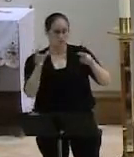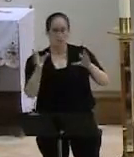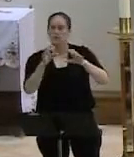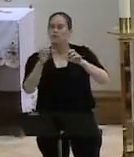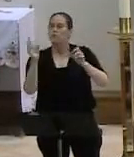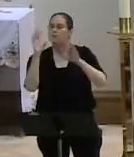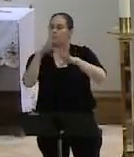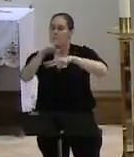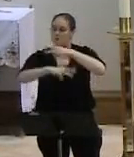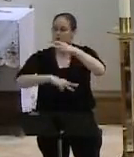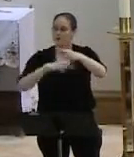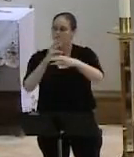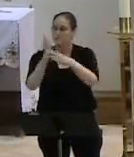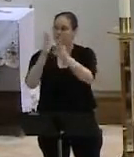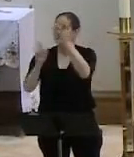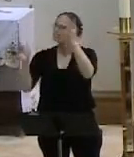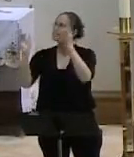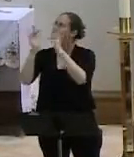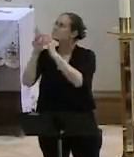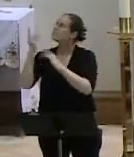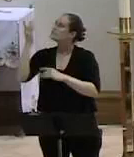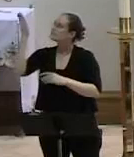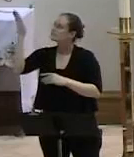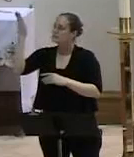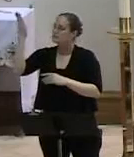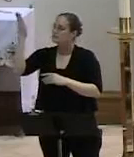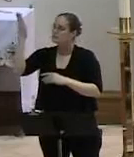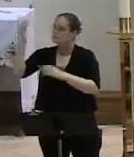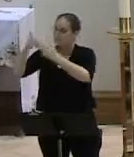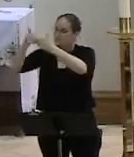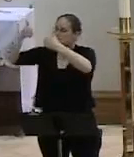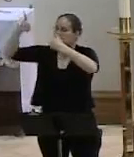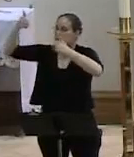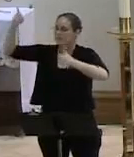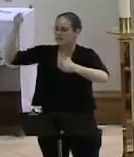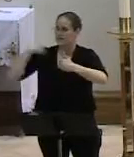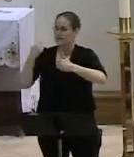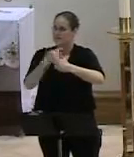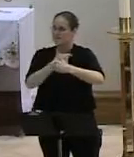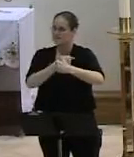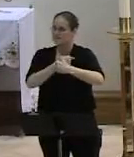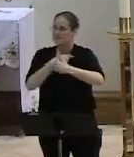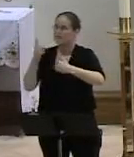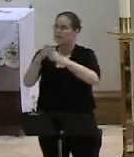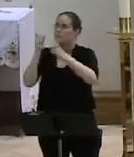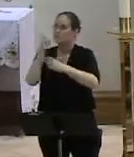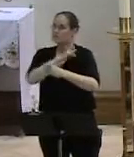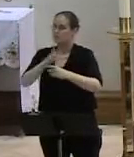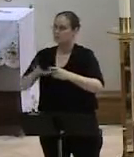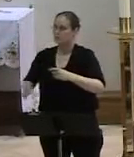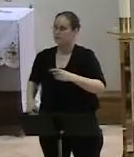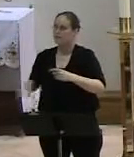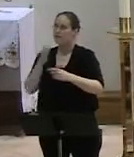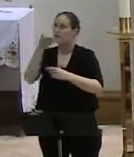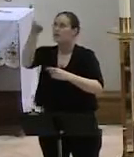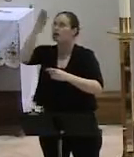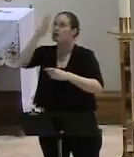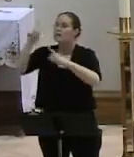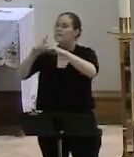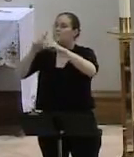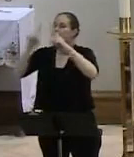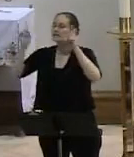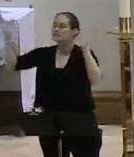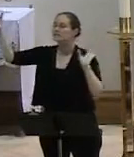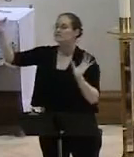hosts, Jesus ascended not to distance himself from our lowly state, but that we,